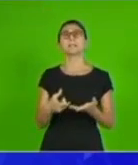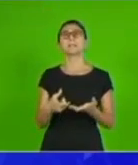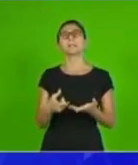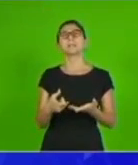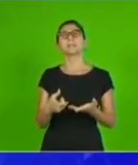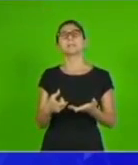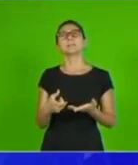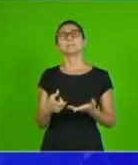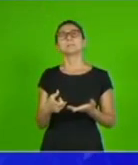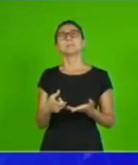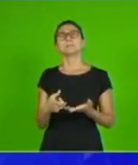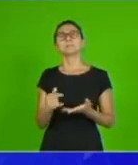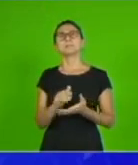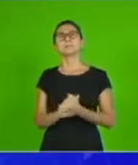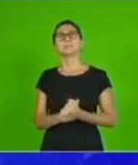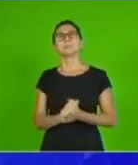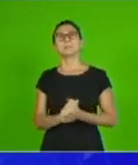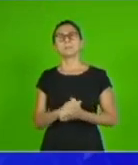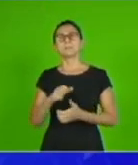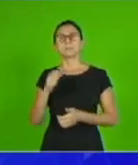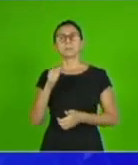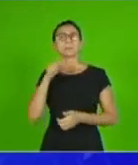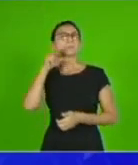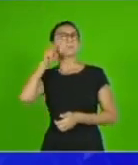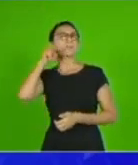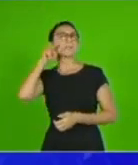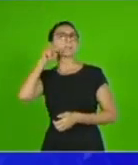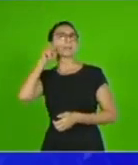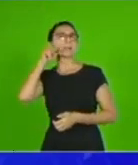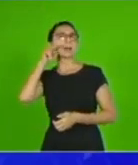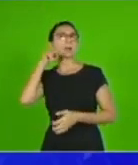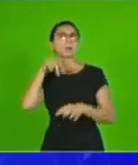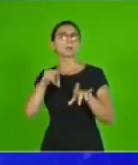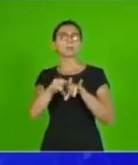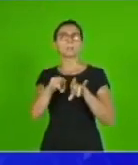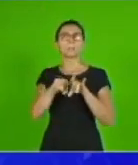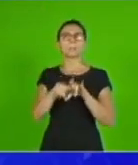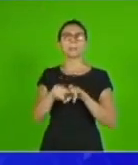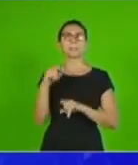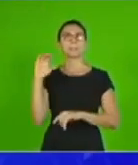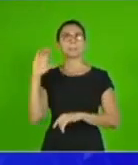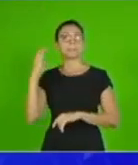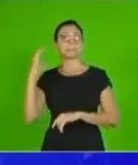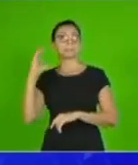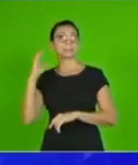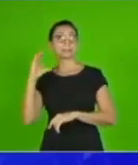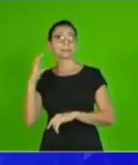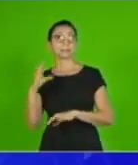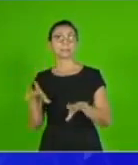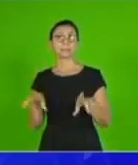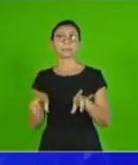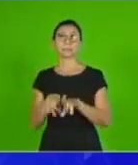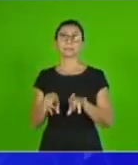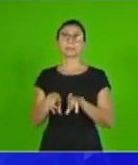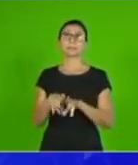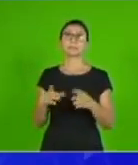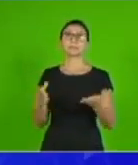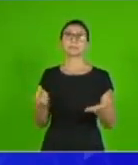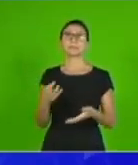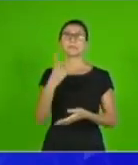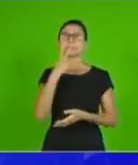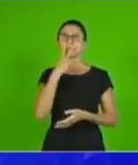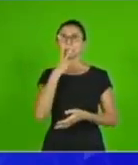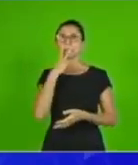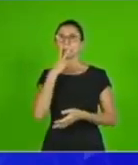Bahia, Salvador, in Natal, in Rio Grande do Norte, in Cariacica, in Espírito Santo, and in